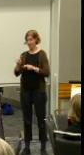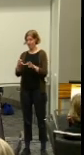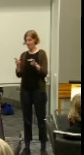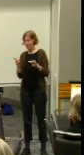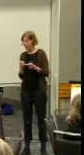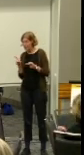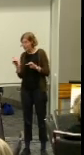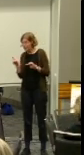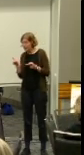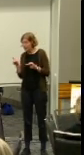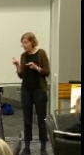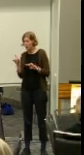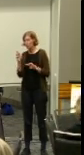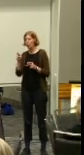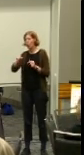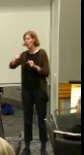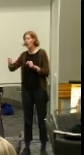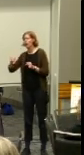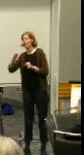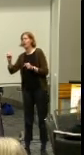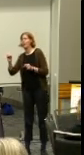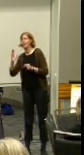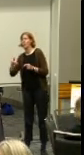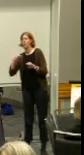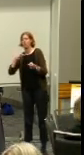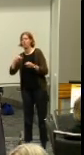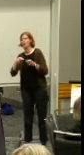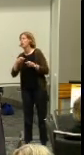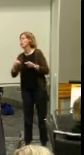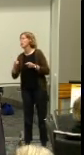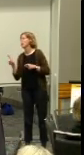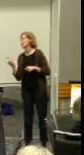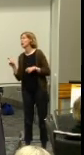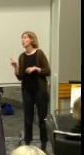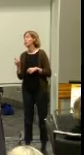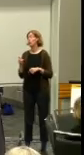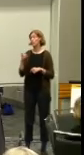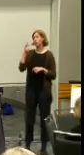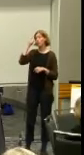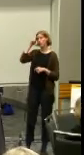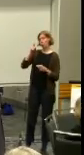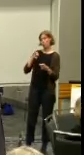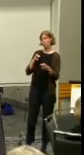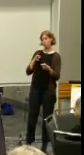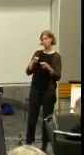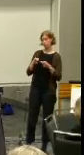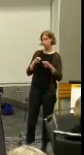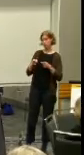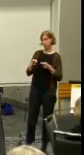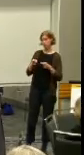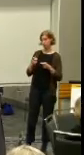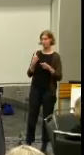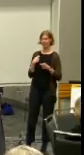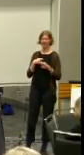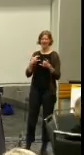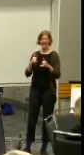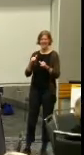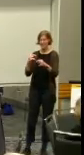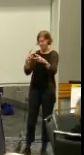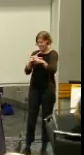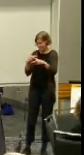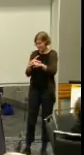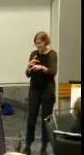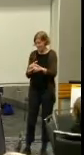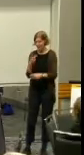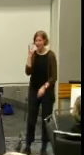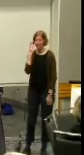another management company? And then I have one more question. Yeah, so for the management side of things, yeah, we're still trying to work out how we do that. And